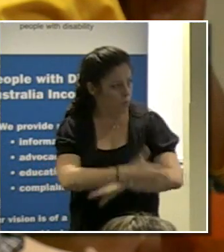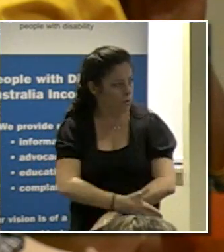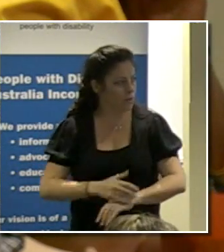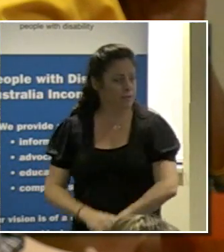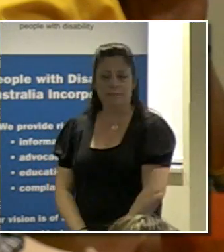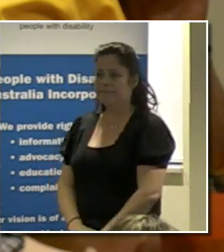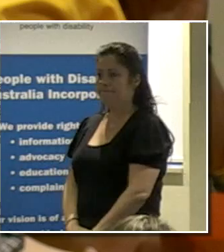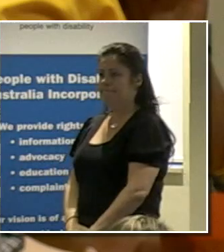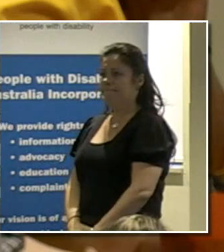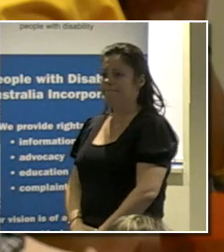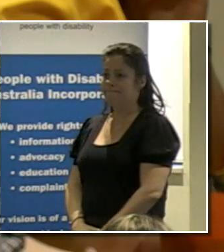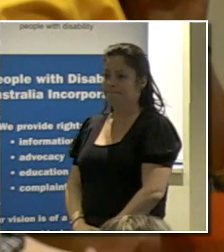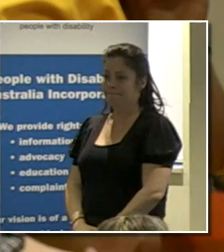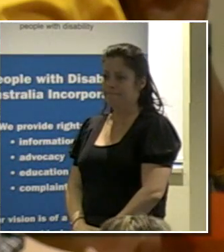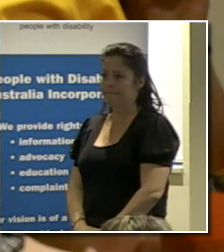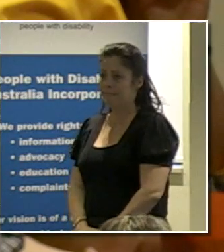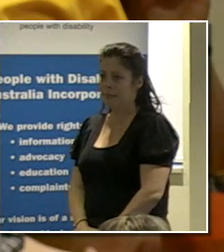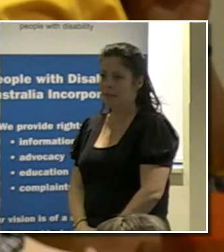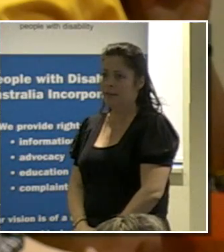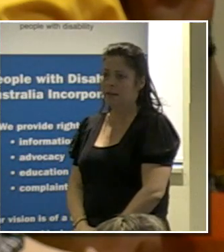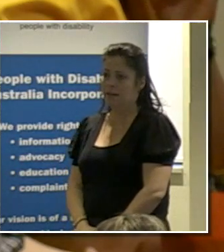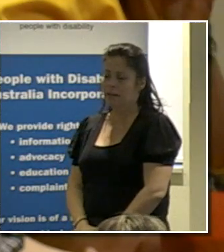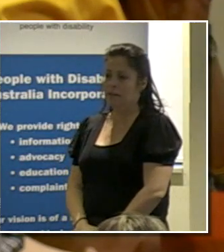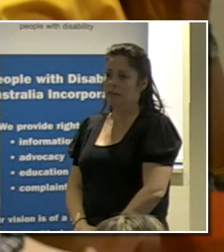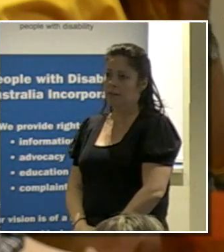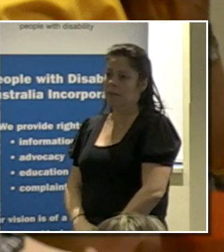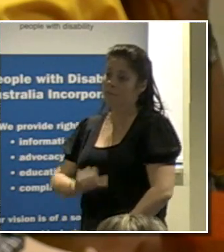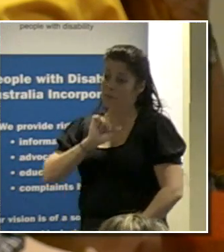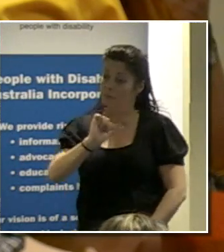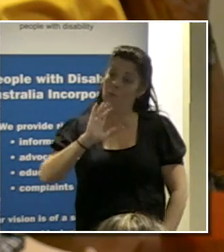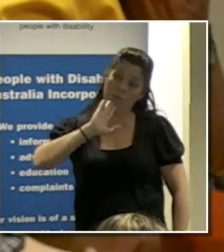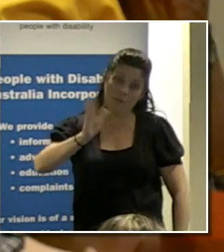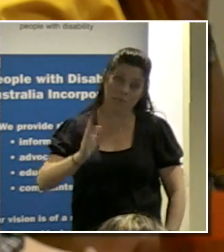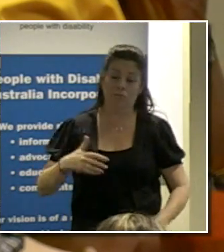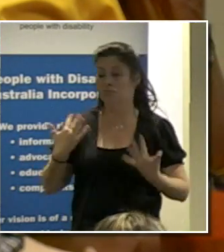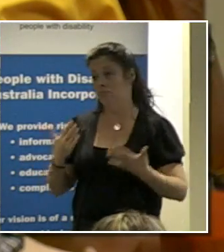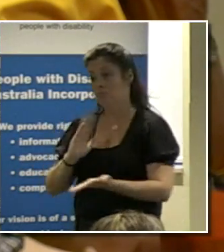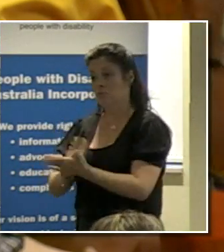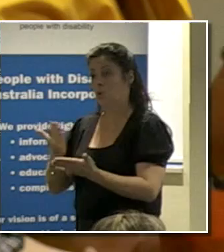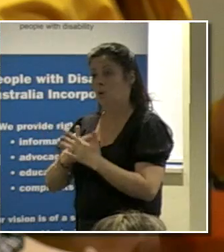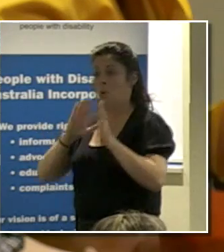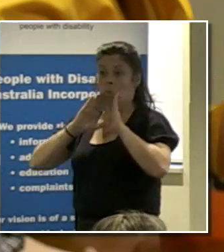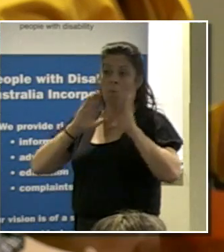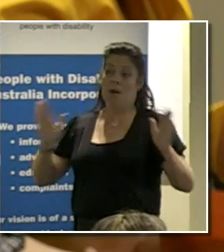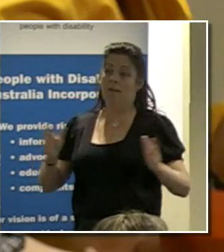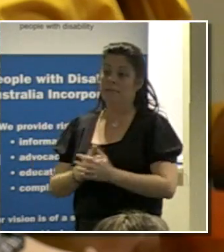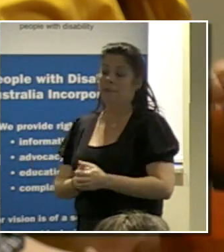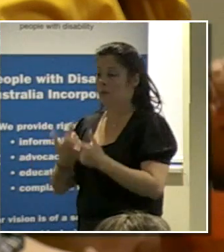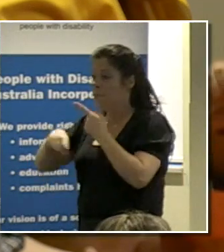attention. Whether they take any notice is another matter, but your speech was wonderful, and Samantha's role was so